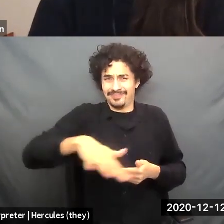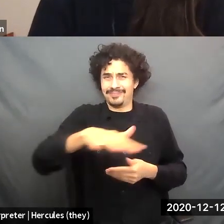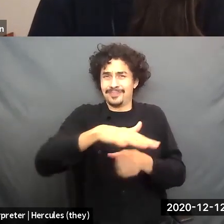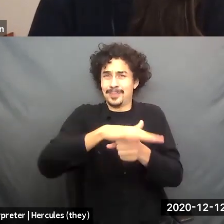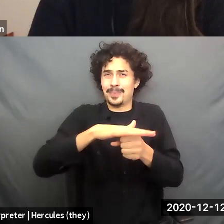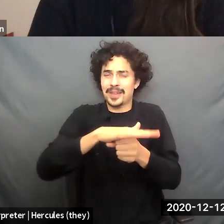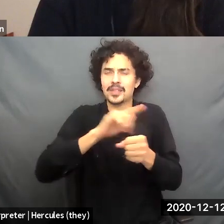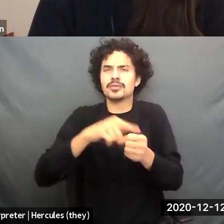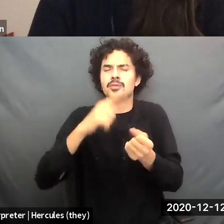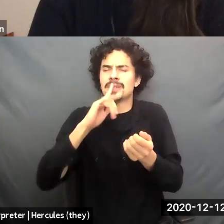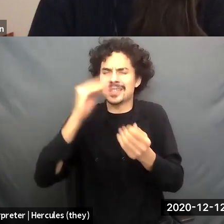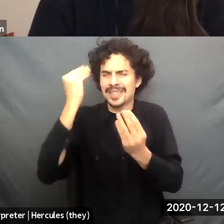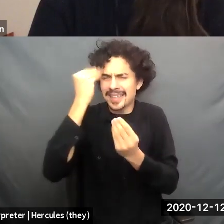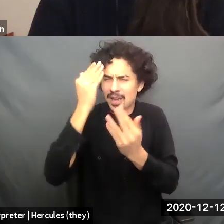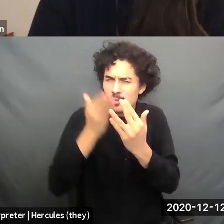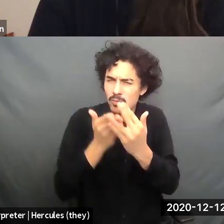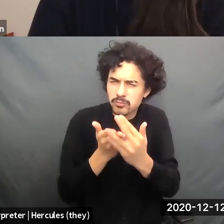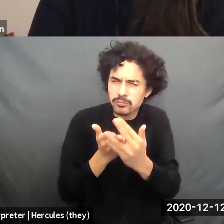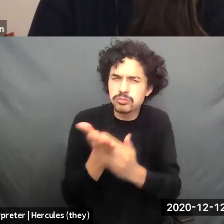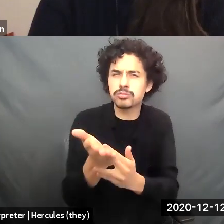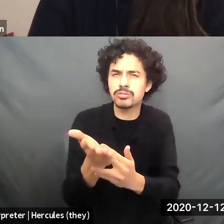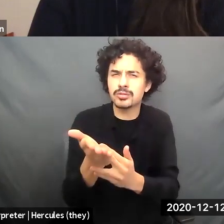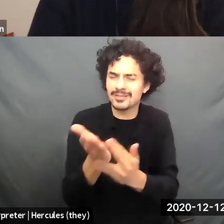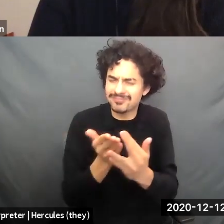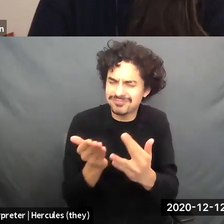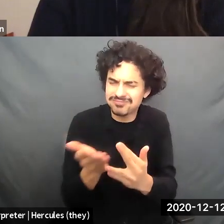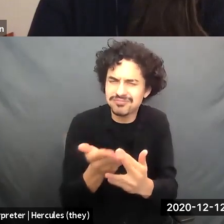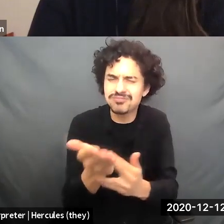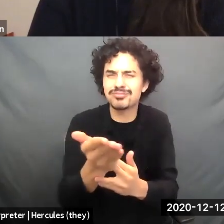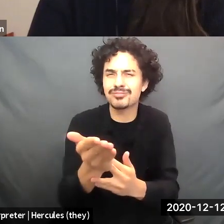of think through these ideas together.